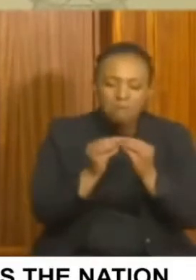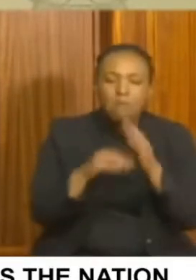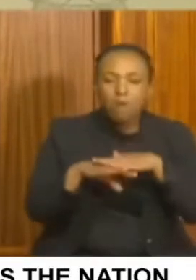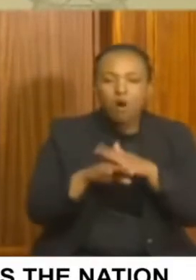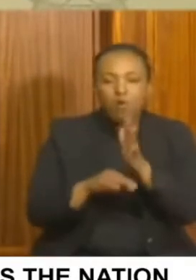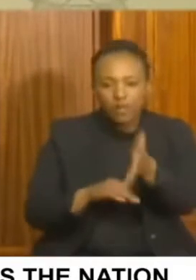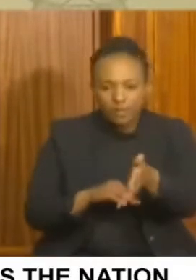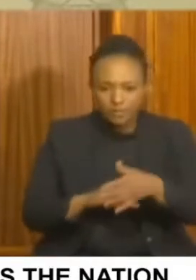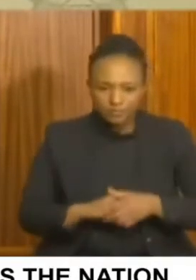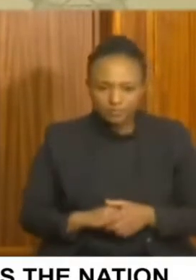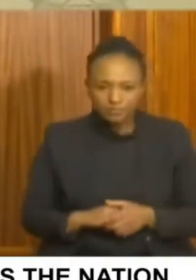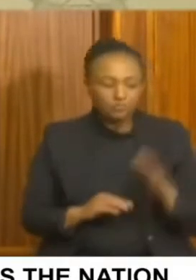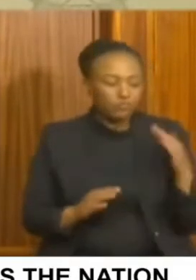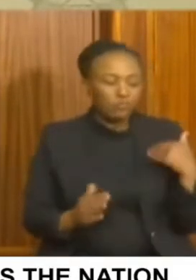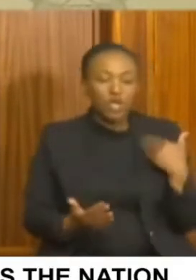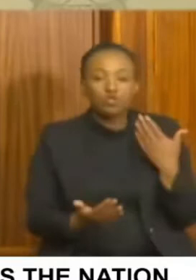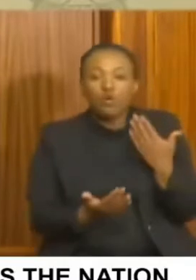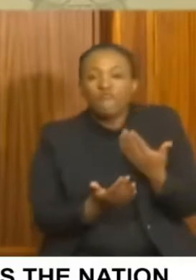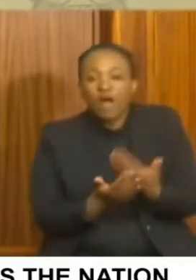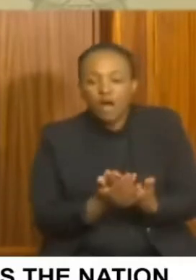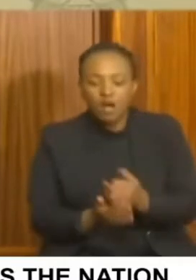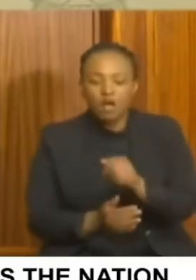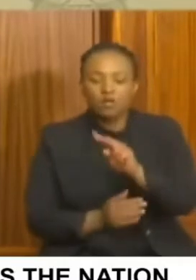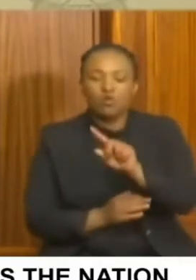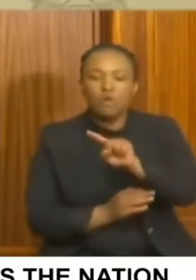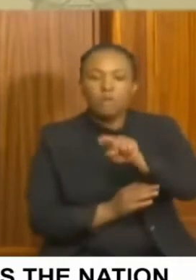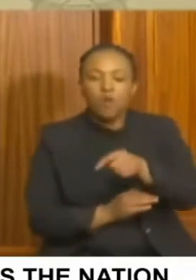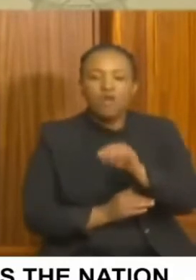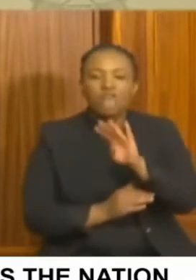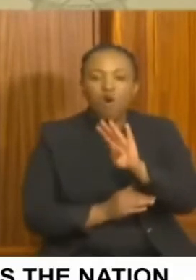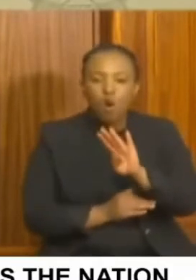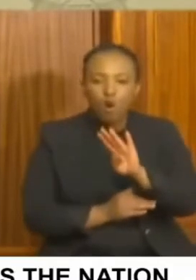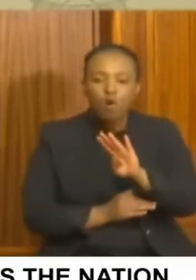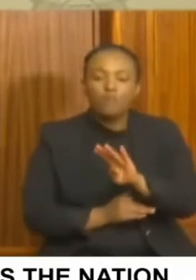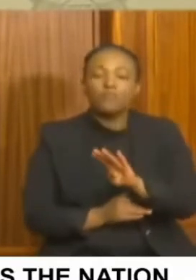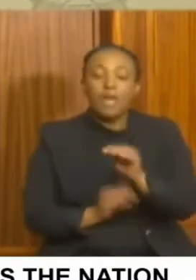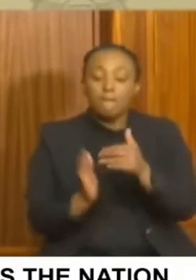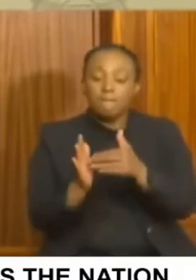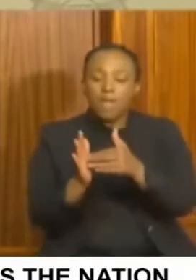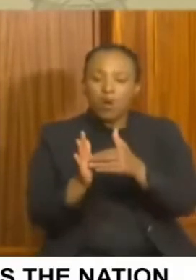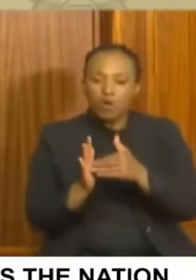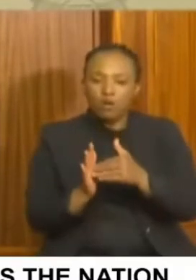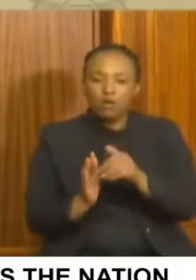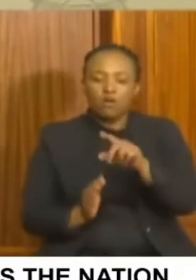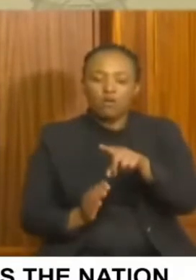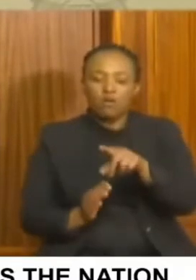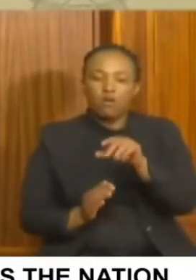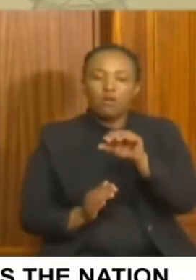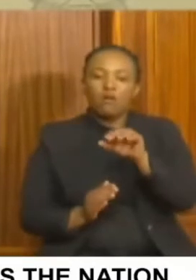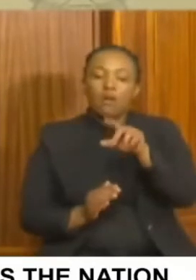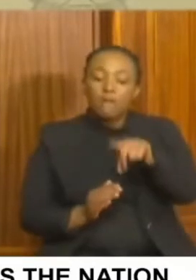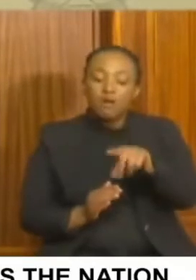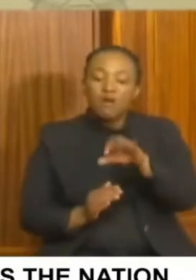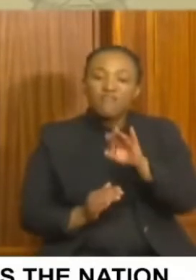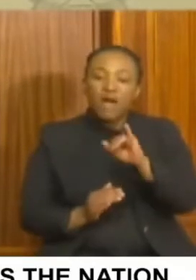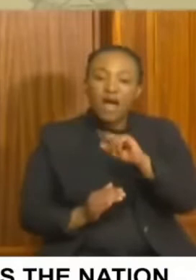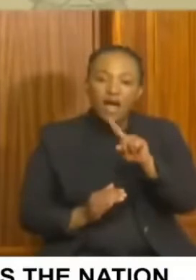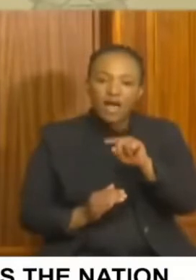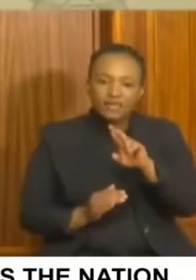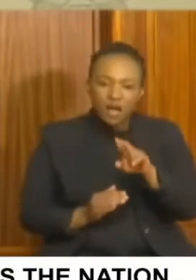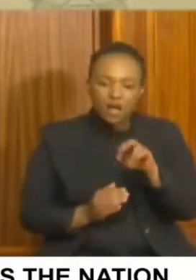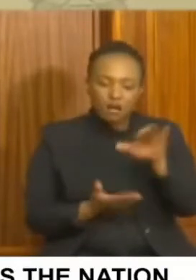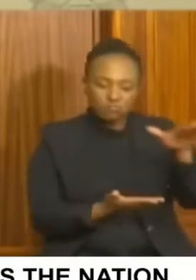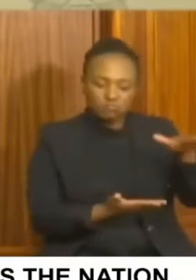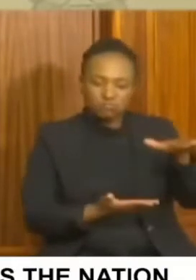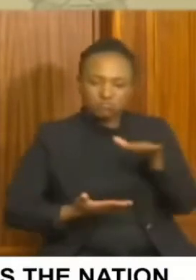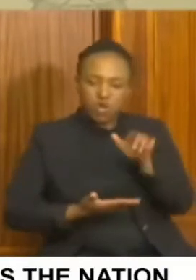dingus, if you're we producing have in South Africa? Nearly 2.4 million Pfizer vaccine doses. By the end of June, we